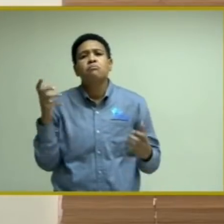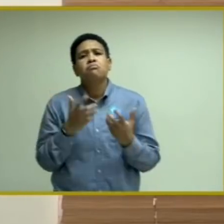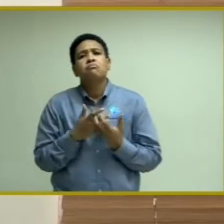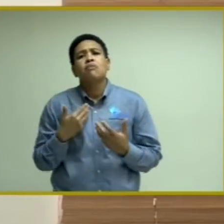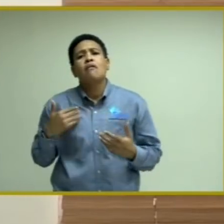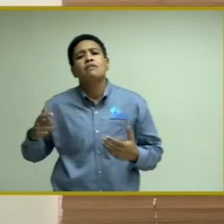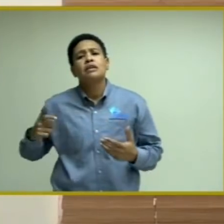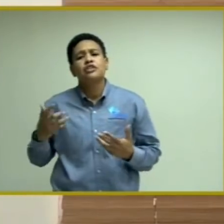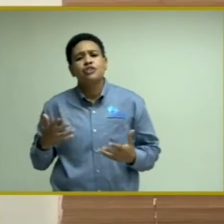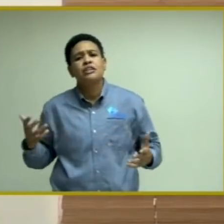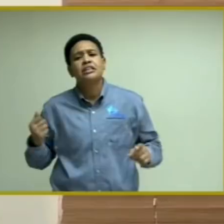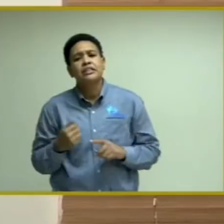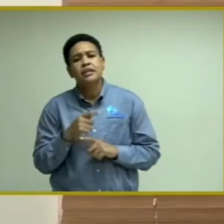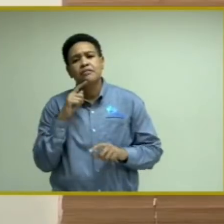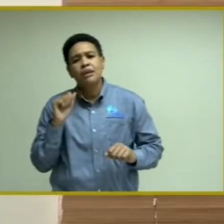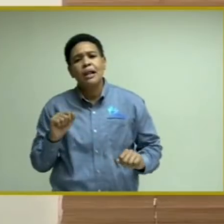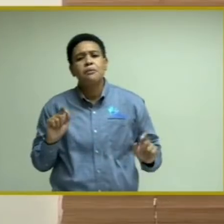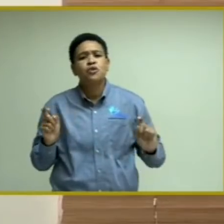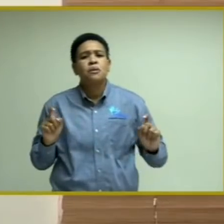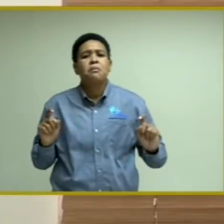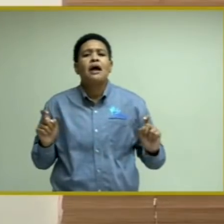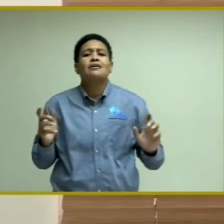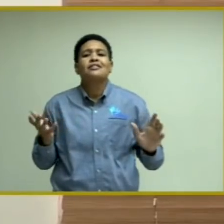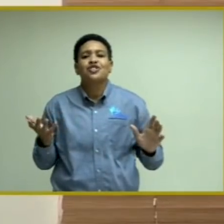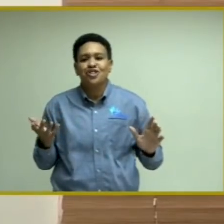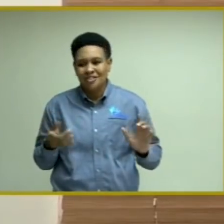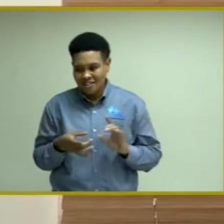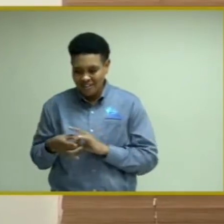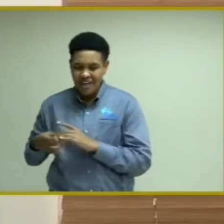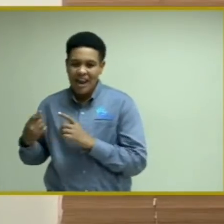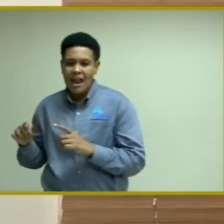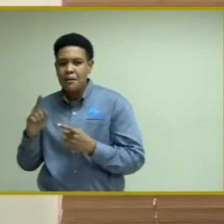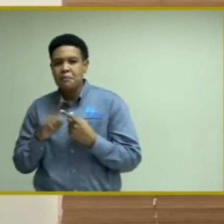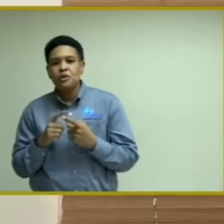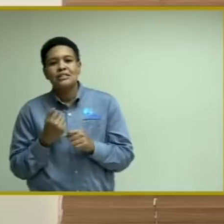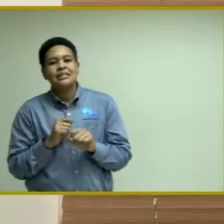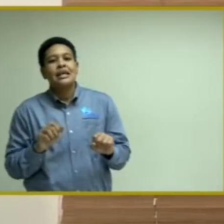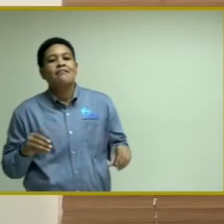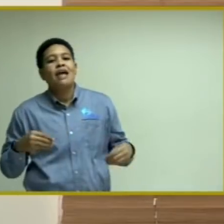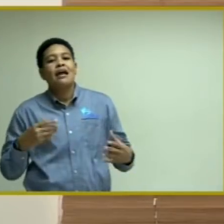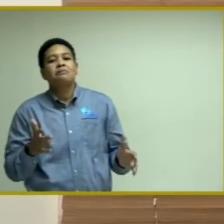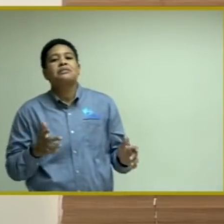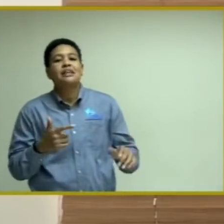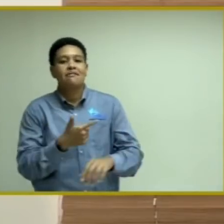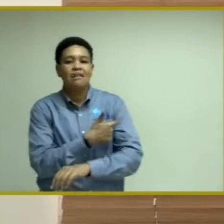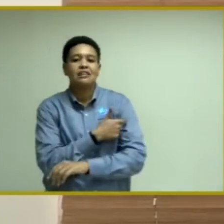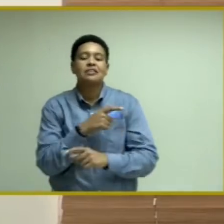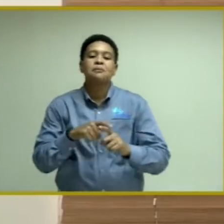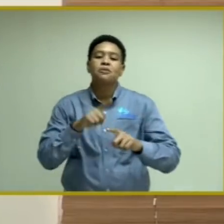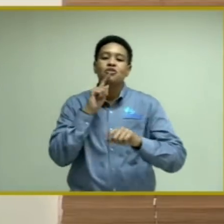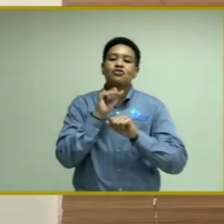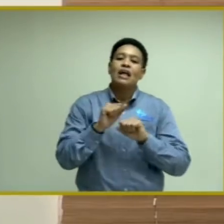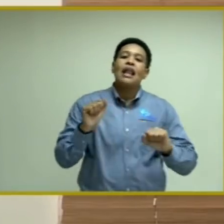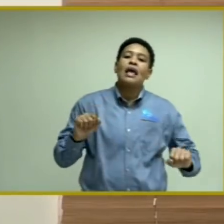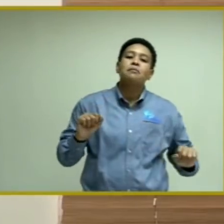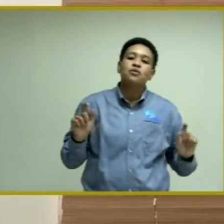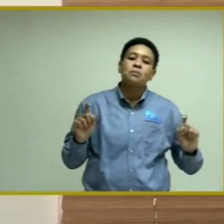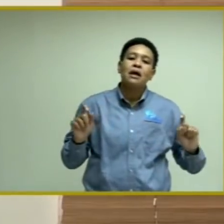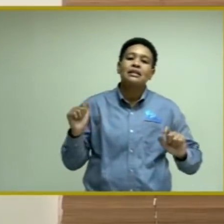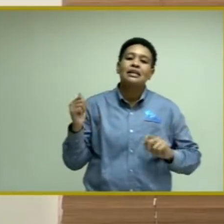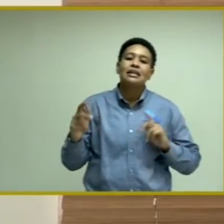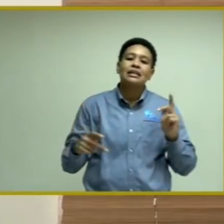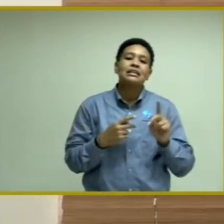the necessary things to be able to manage the cold chain and to safely administer the vaccines and to be able to deal with any kind